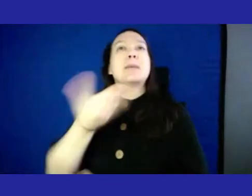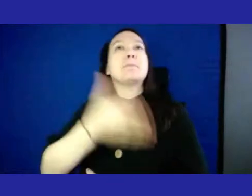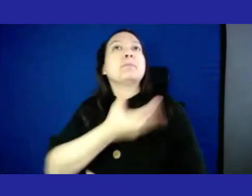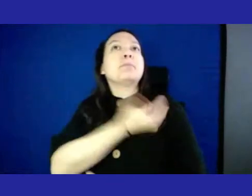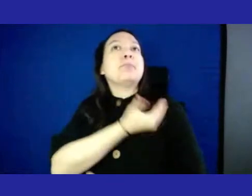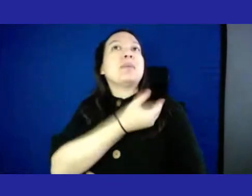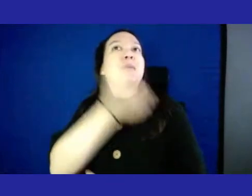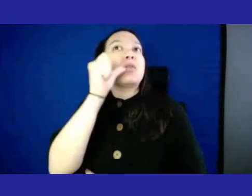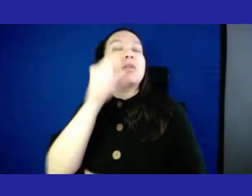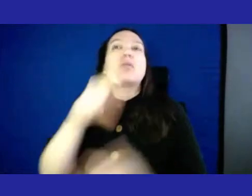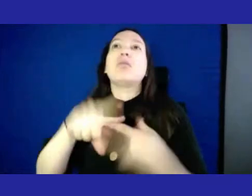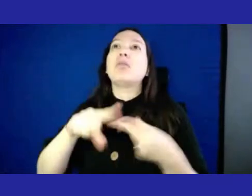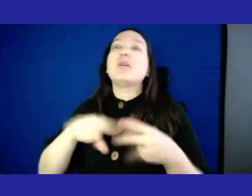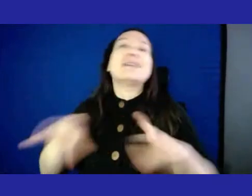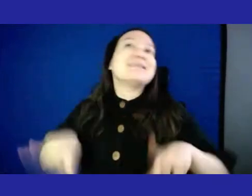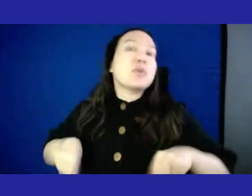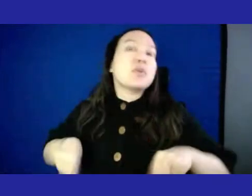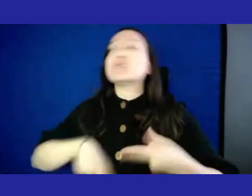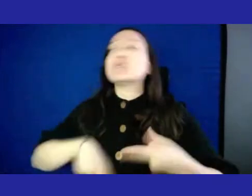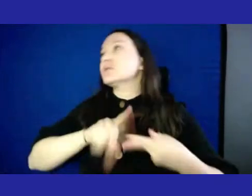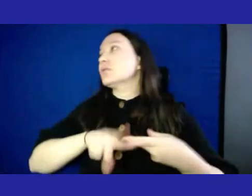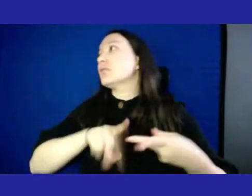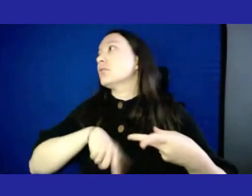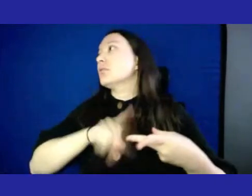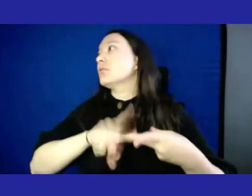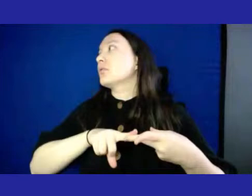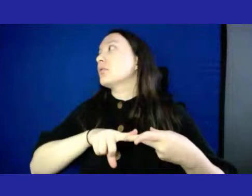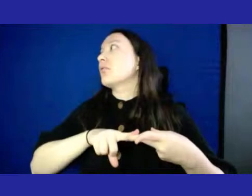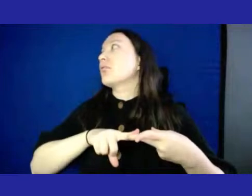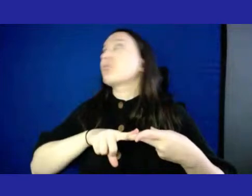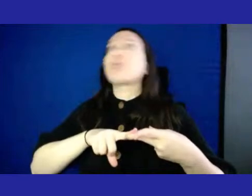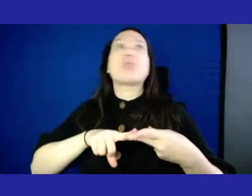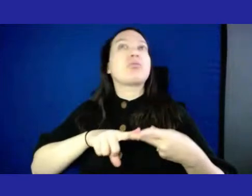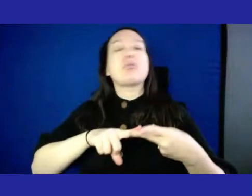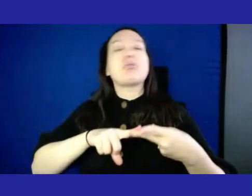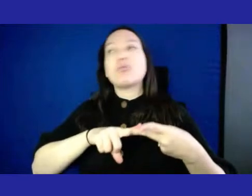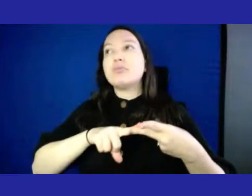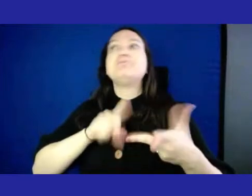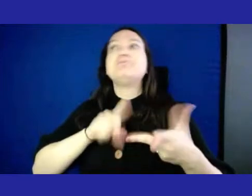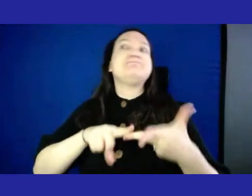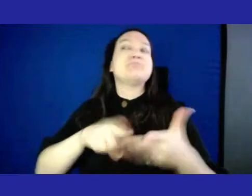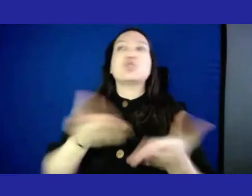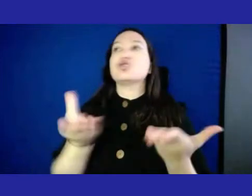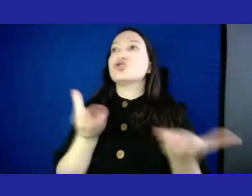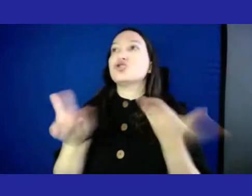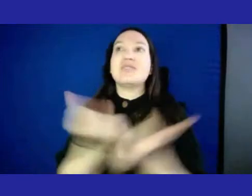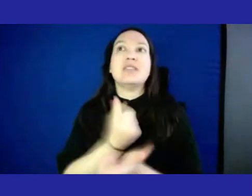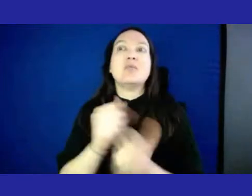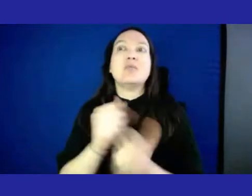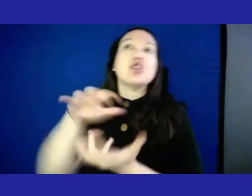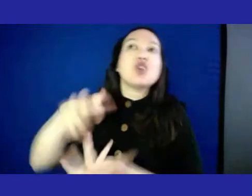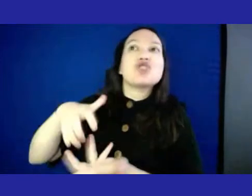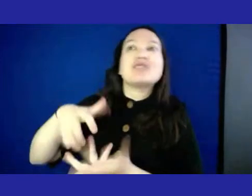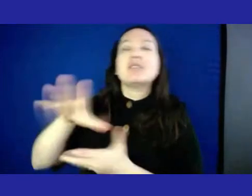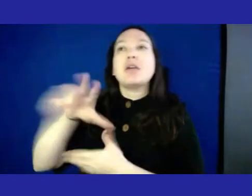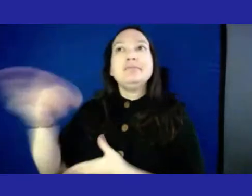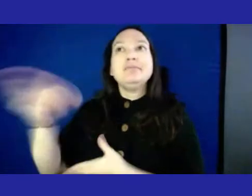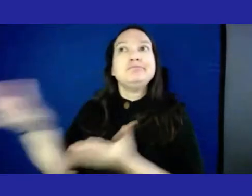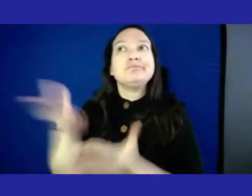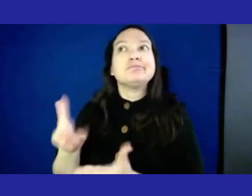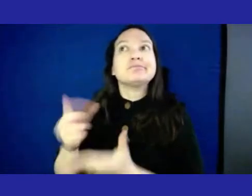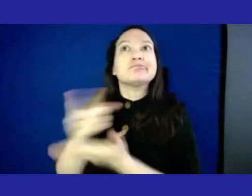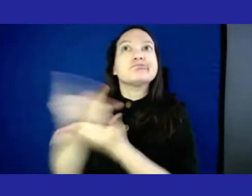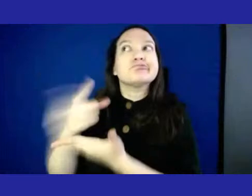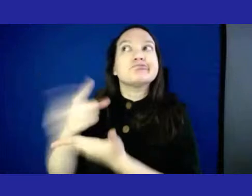they're bringing in the diapers that are needed, that we're getting the services lined up with laundry vendors that we'll be bringing in the weeks